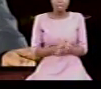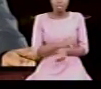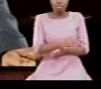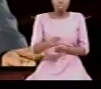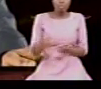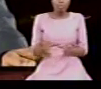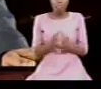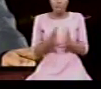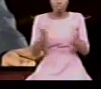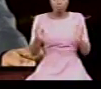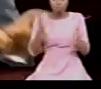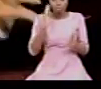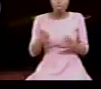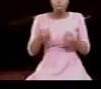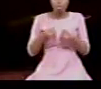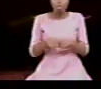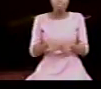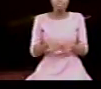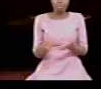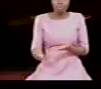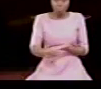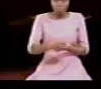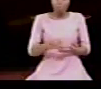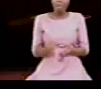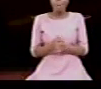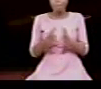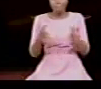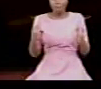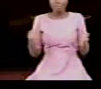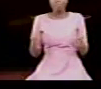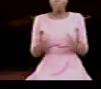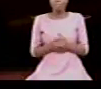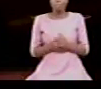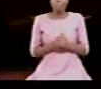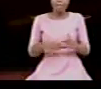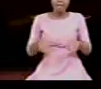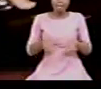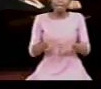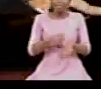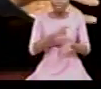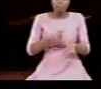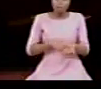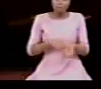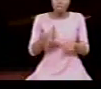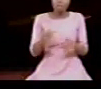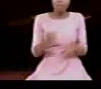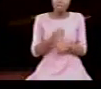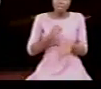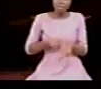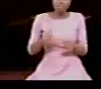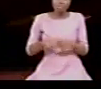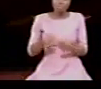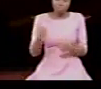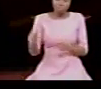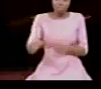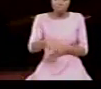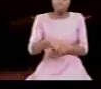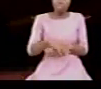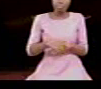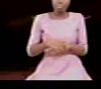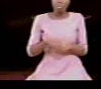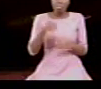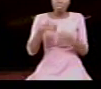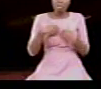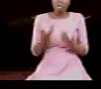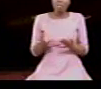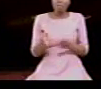bountifully shall also reap bountifully. If you take time to sow, even naturally, you know, you have a garden or you're a farmer or something, or a